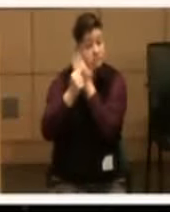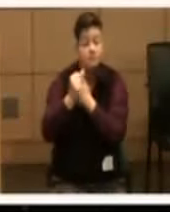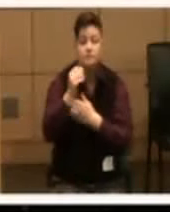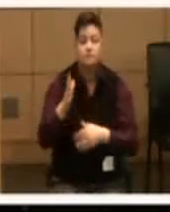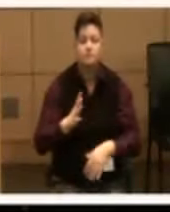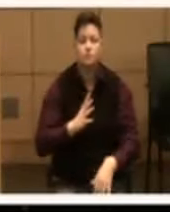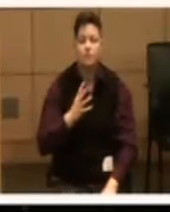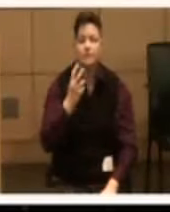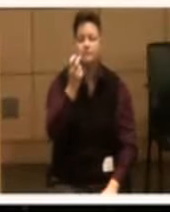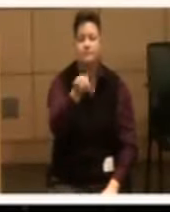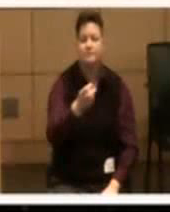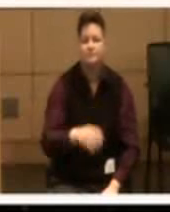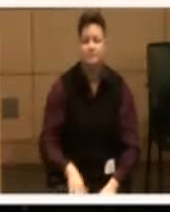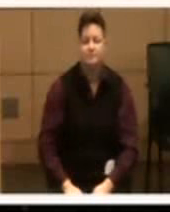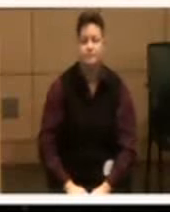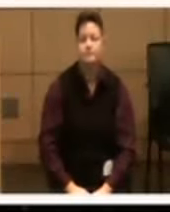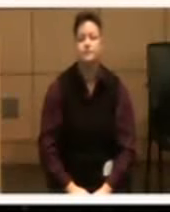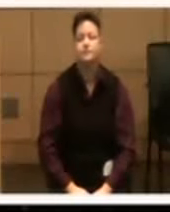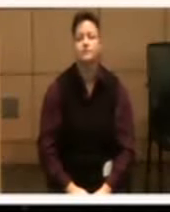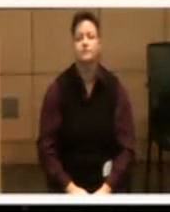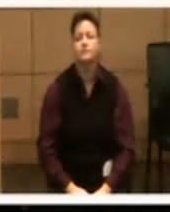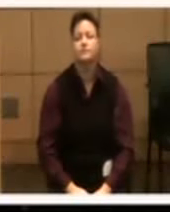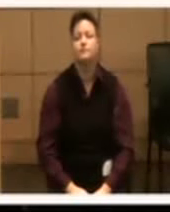Up here. Hi. So